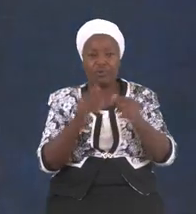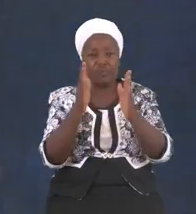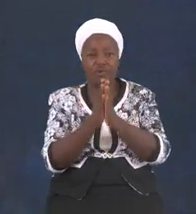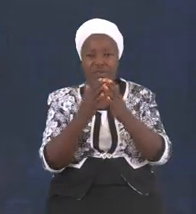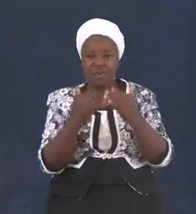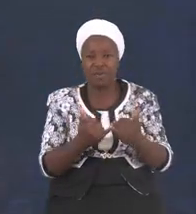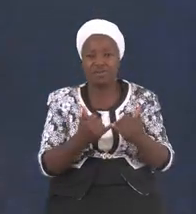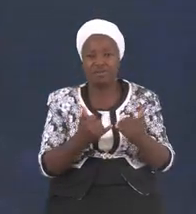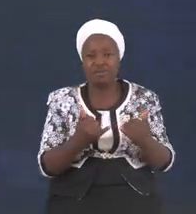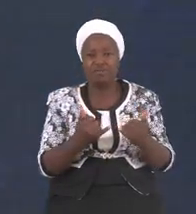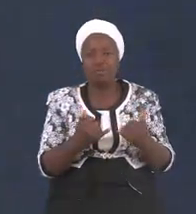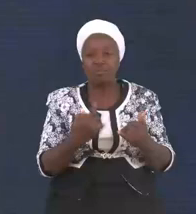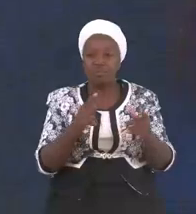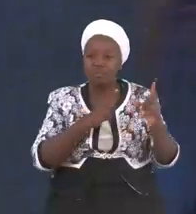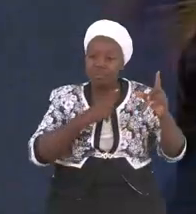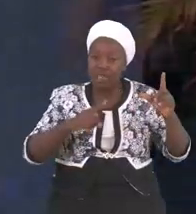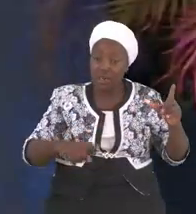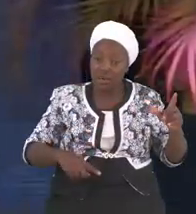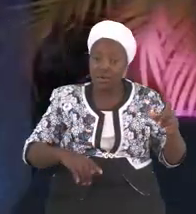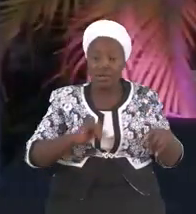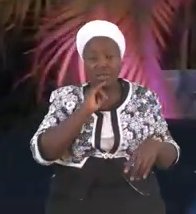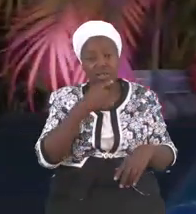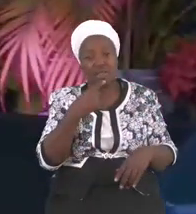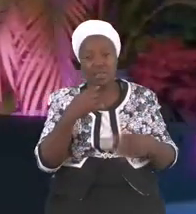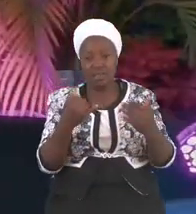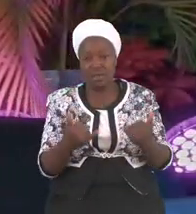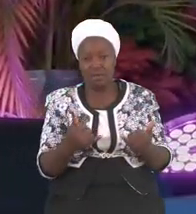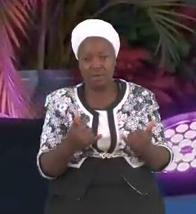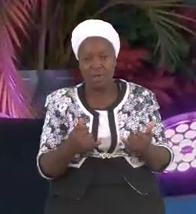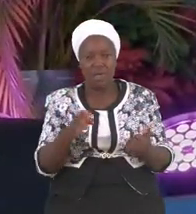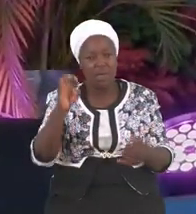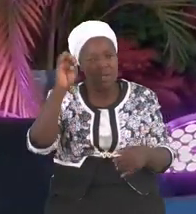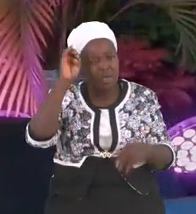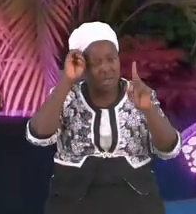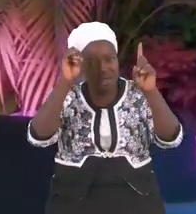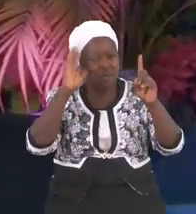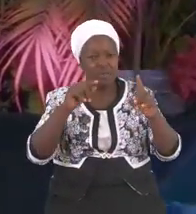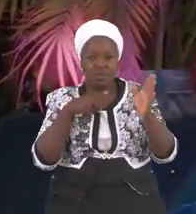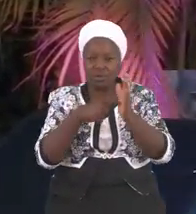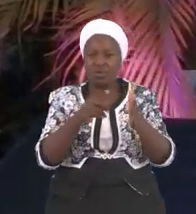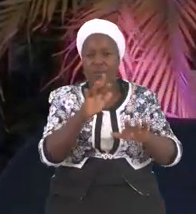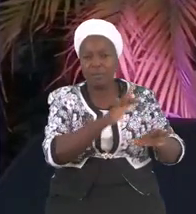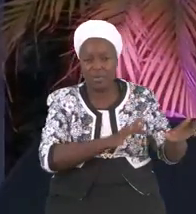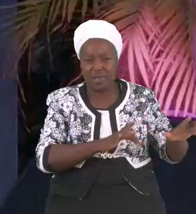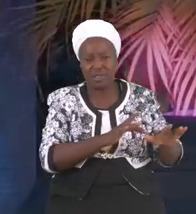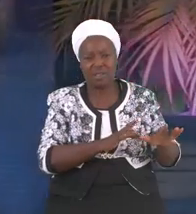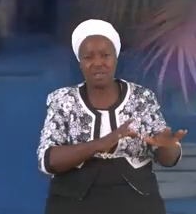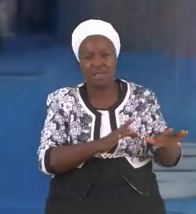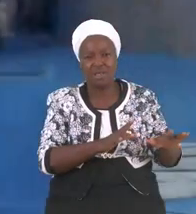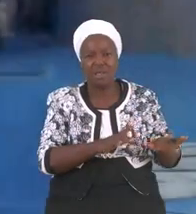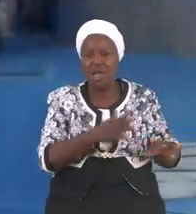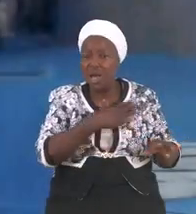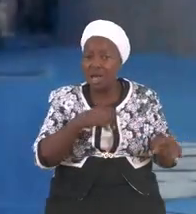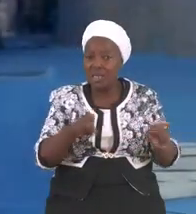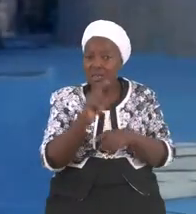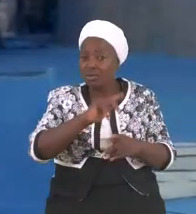closed. The Lord is saying now, he will show mercy. He will show compassion. And as you turn away